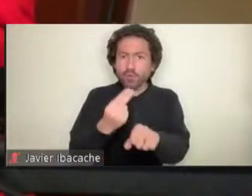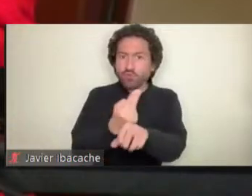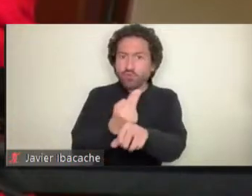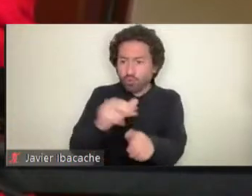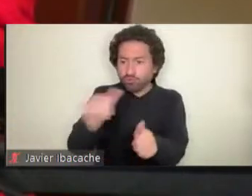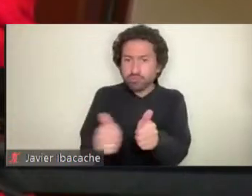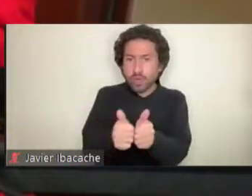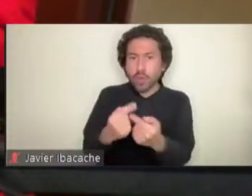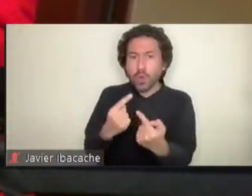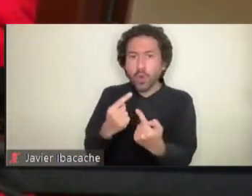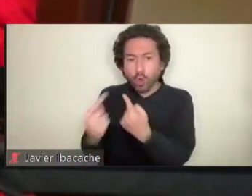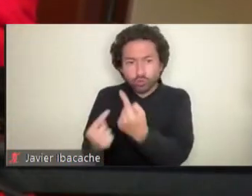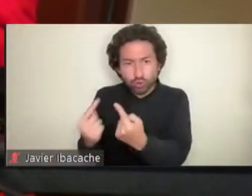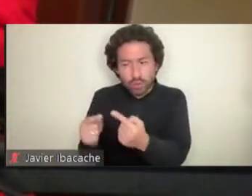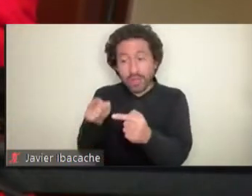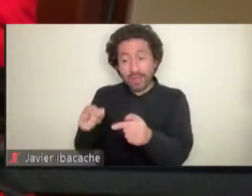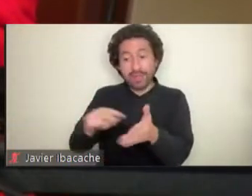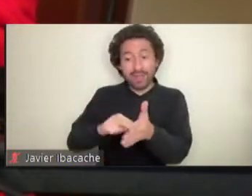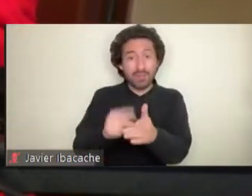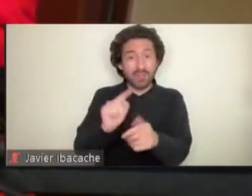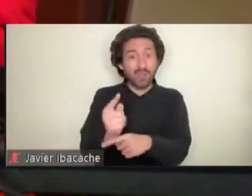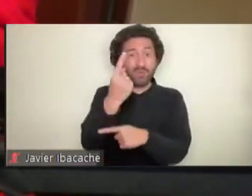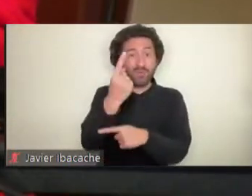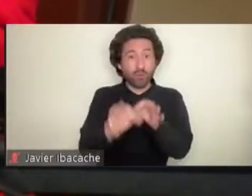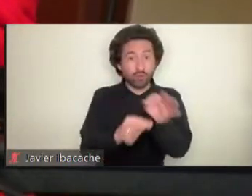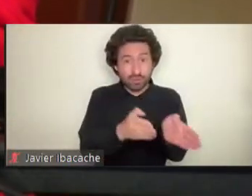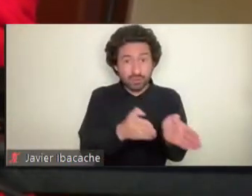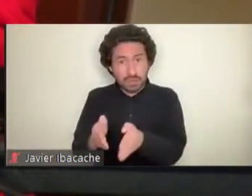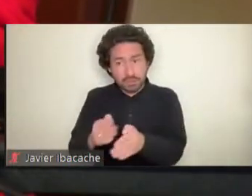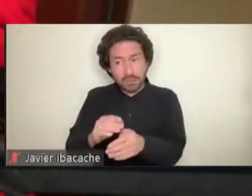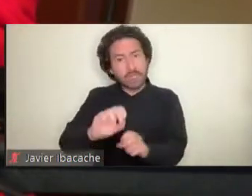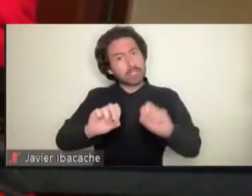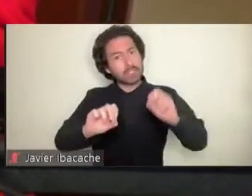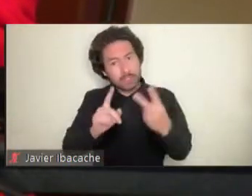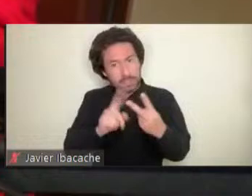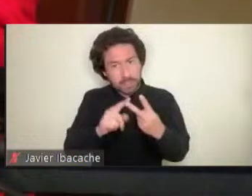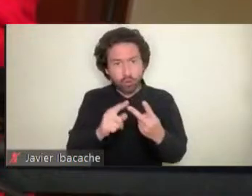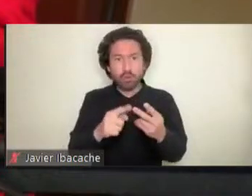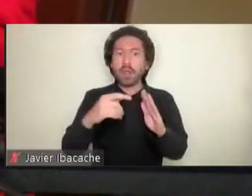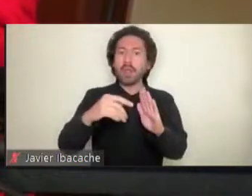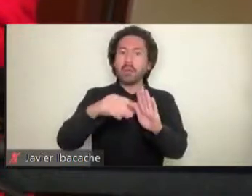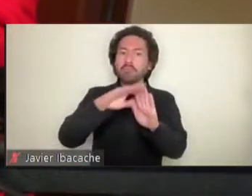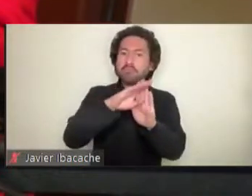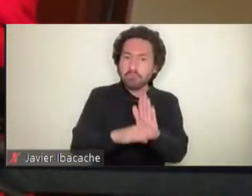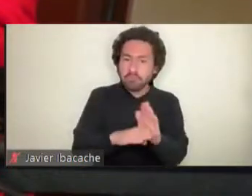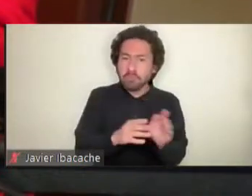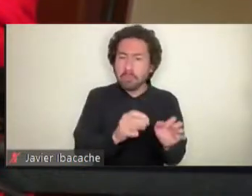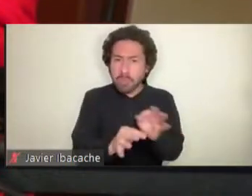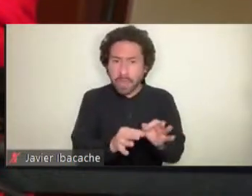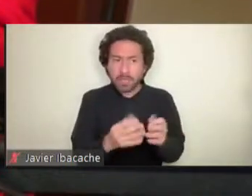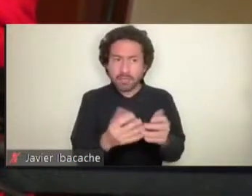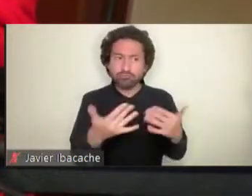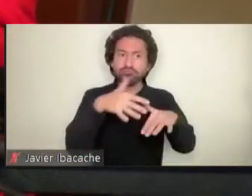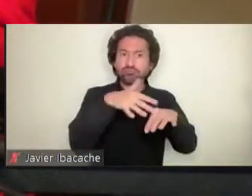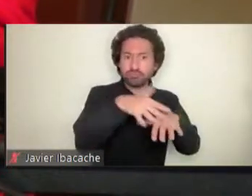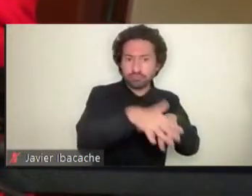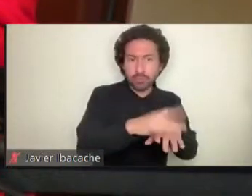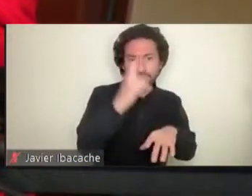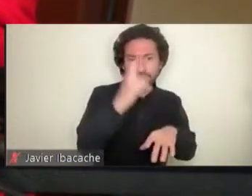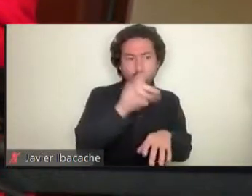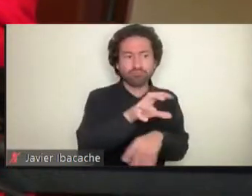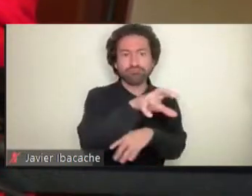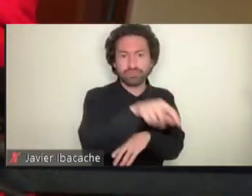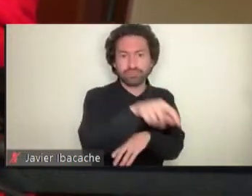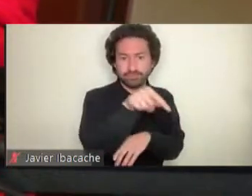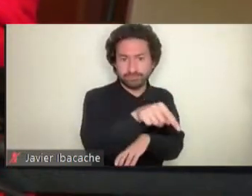first a strategy and then an implementation plan for the Life Sciences Center. It is envisaged that Barbados will serve as a hub for